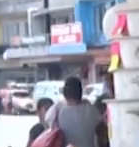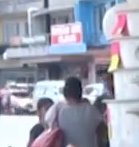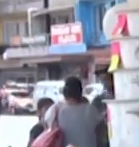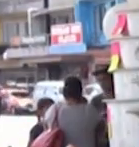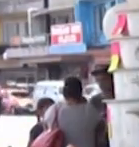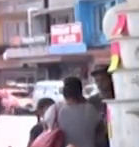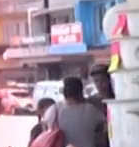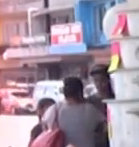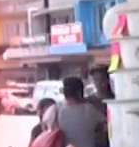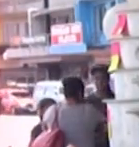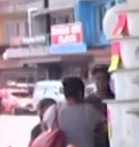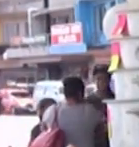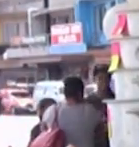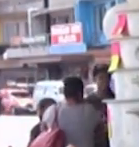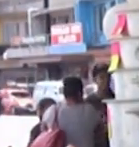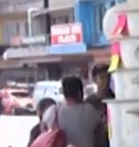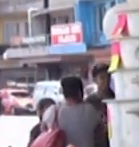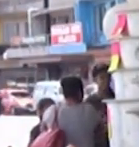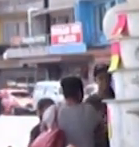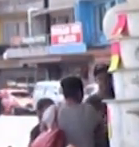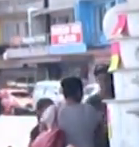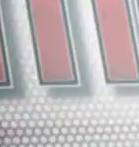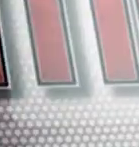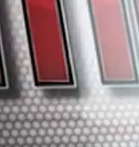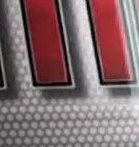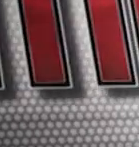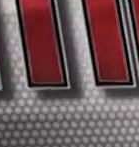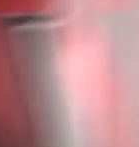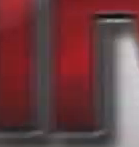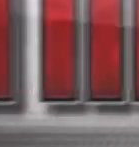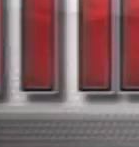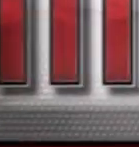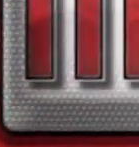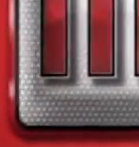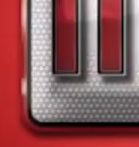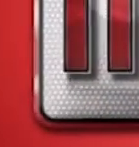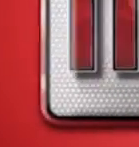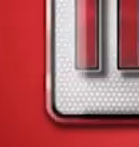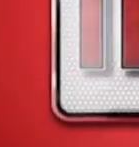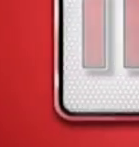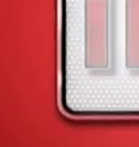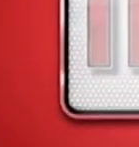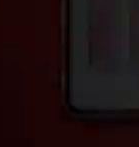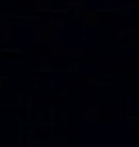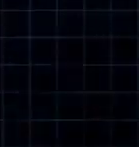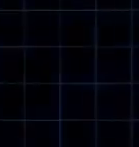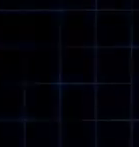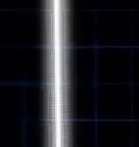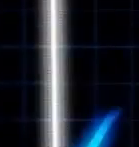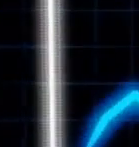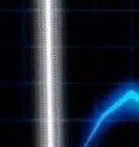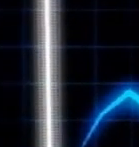and I'm from Kadavi. And Mirchi FM, it's hot. Mirchi FM, it's hot.